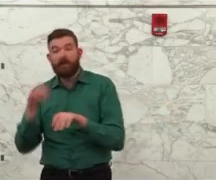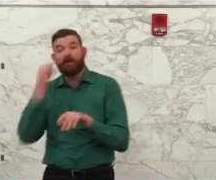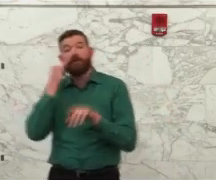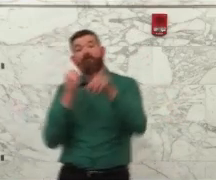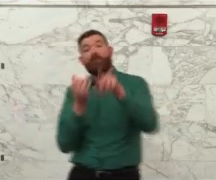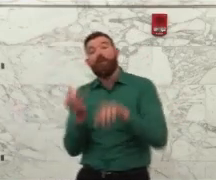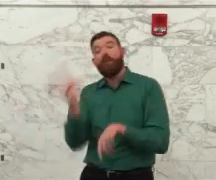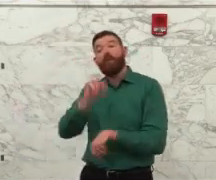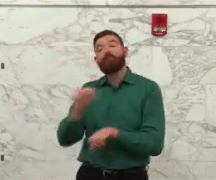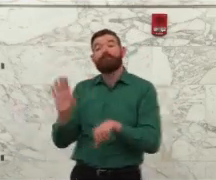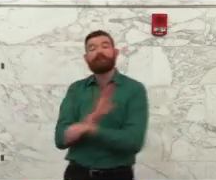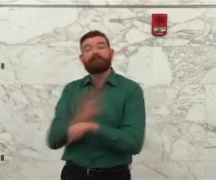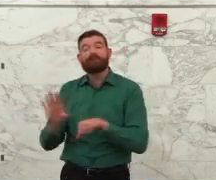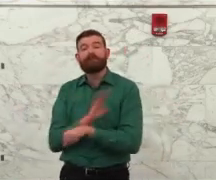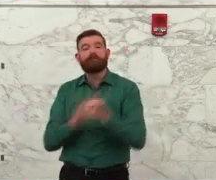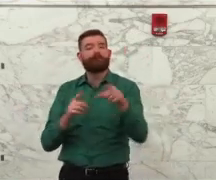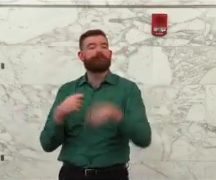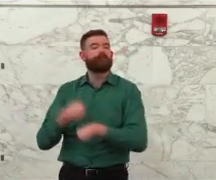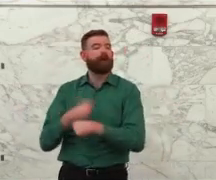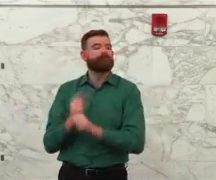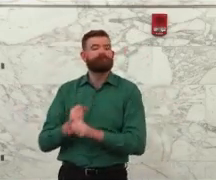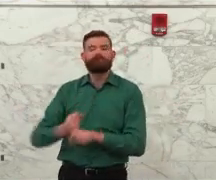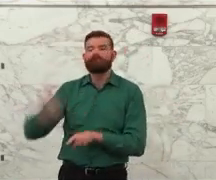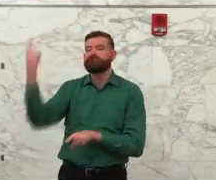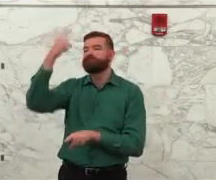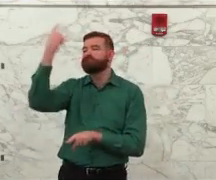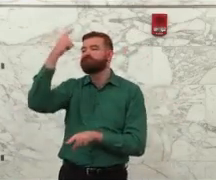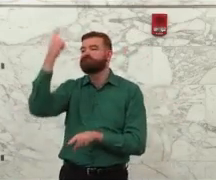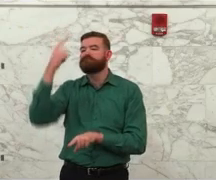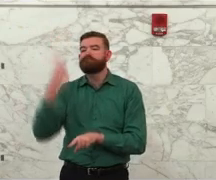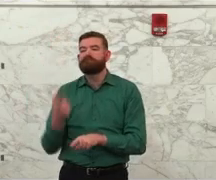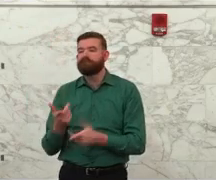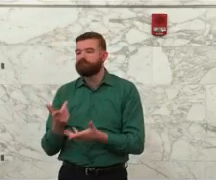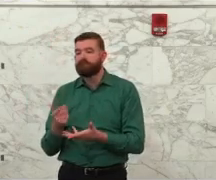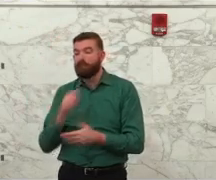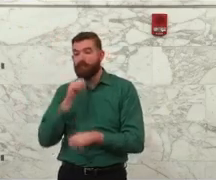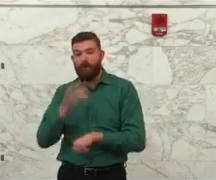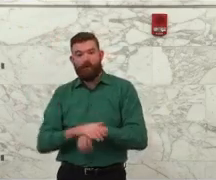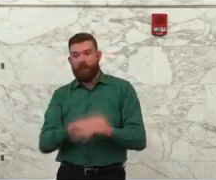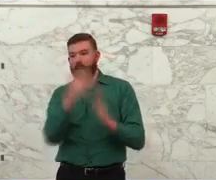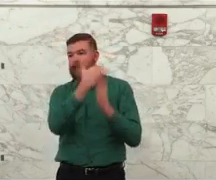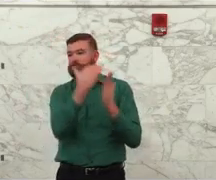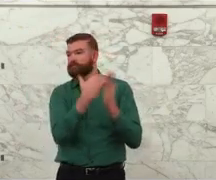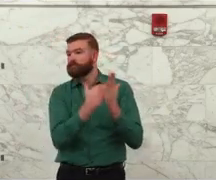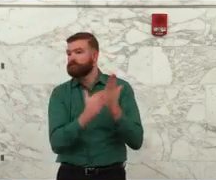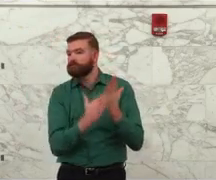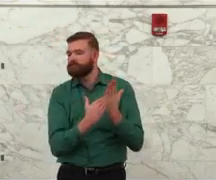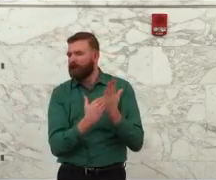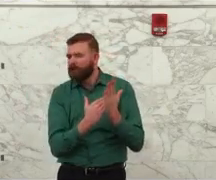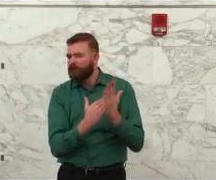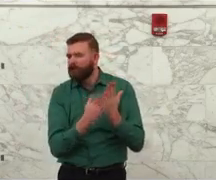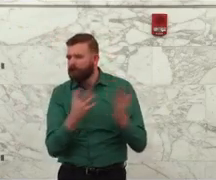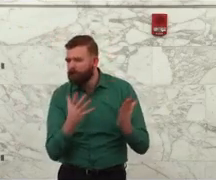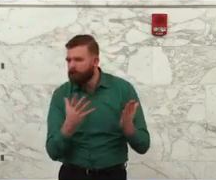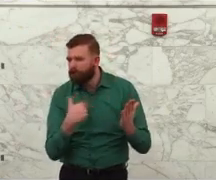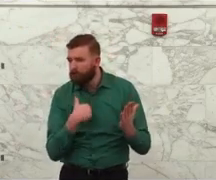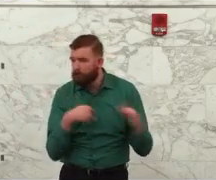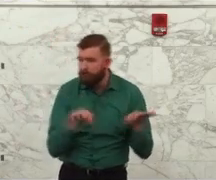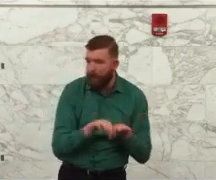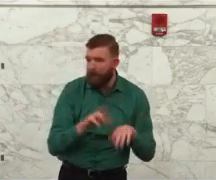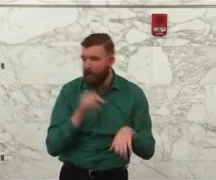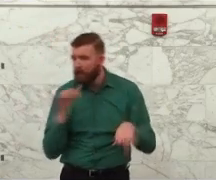happen to be a business of any sort, that we didn't ask to be closed down, you got to have 100% work from home policies in